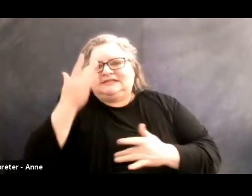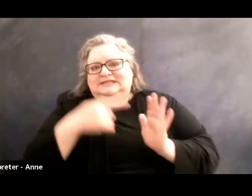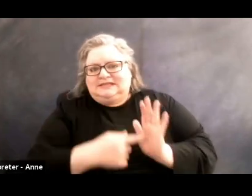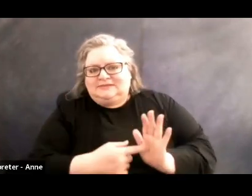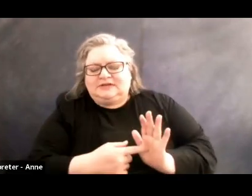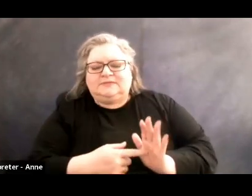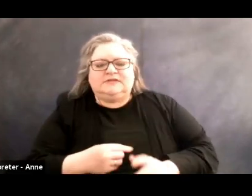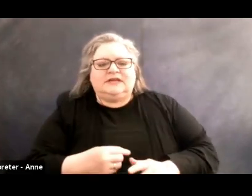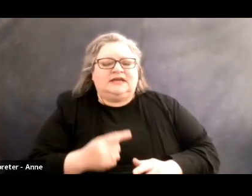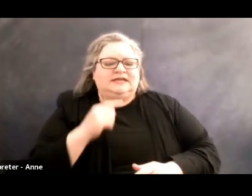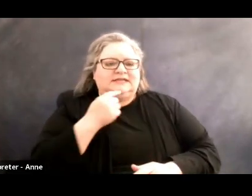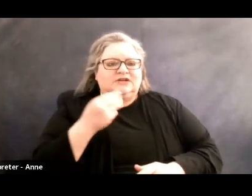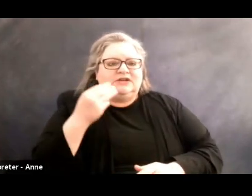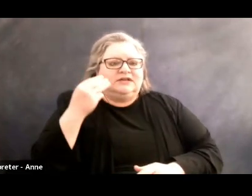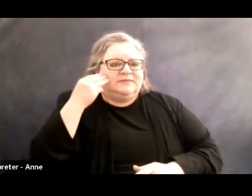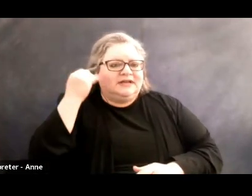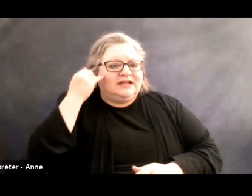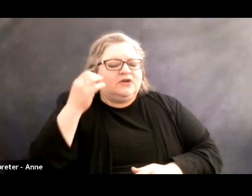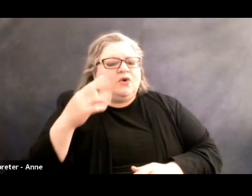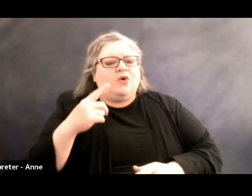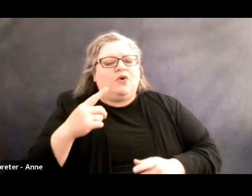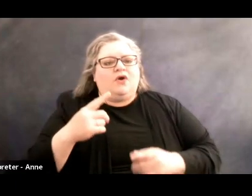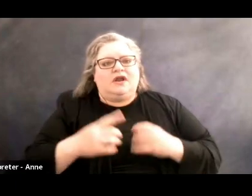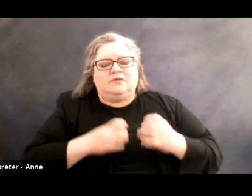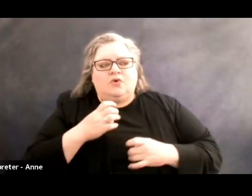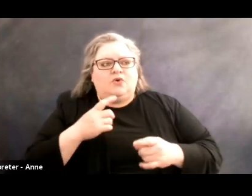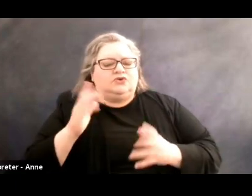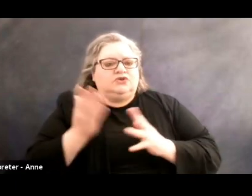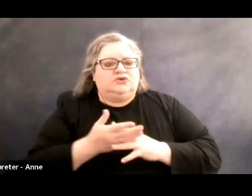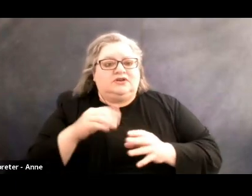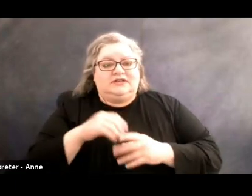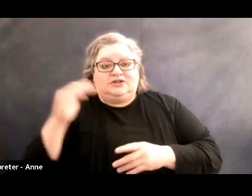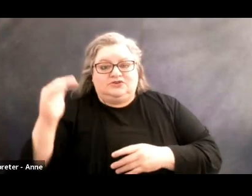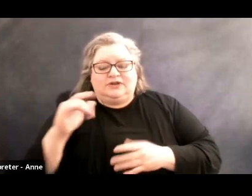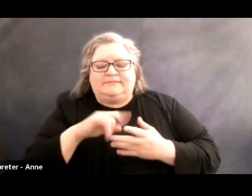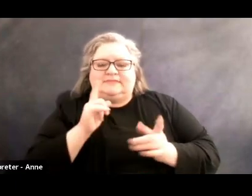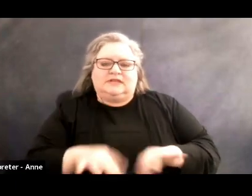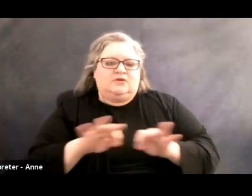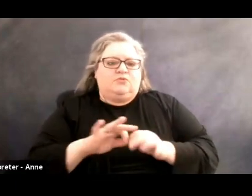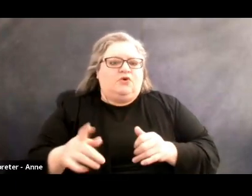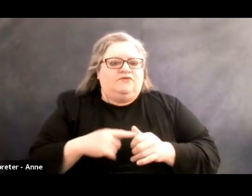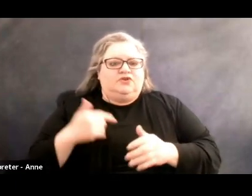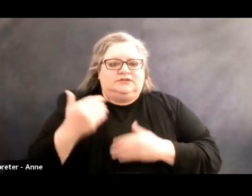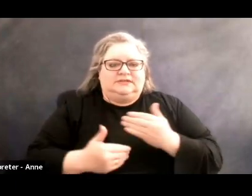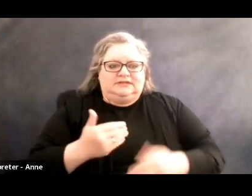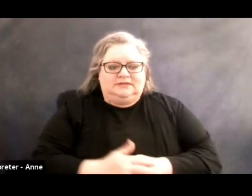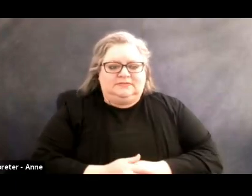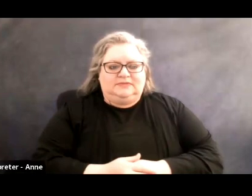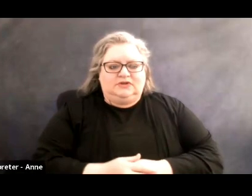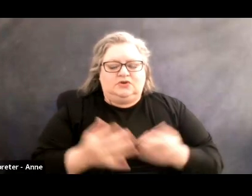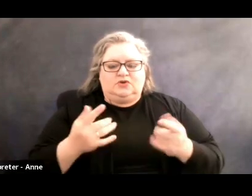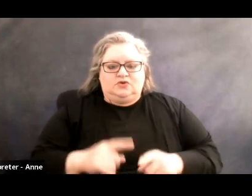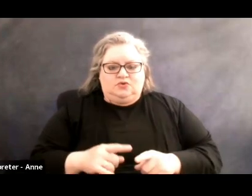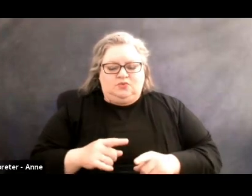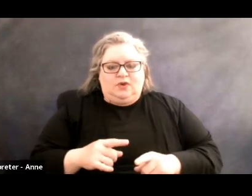And a serious mental illness or serious emotional disturbance in your child is an important first step. So, when you have